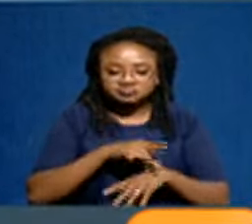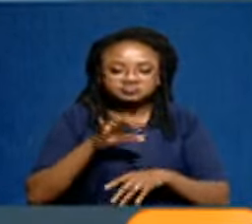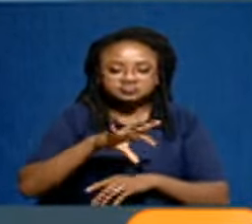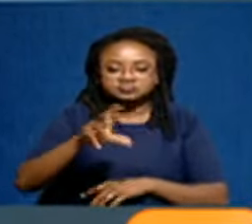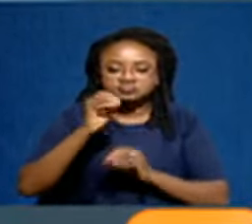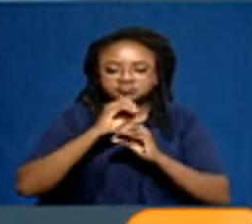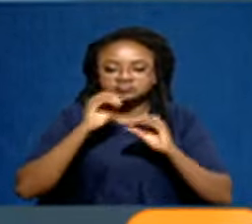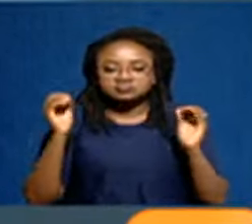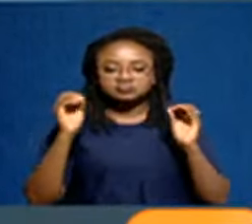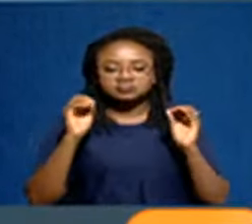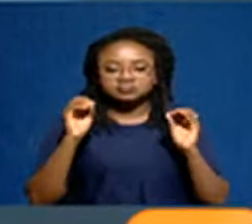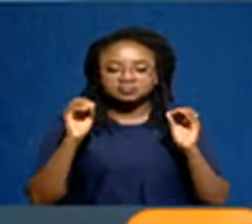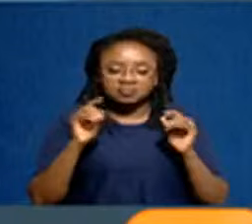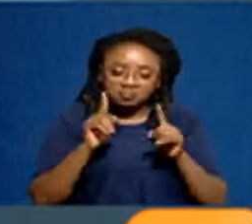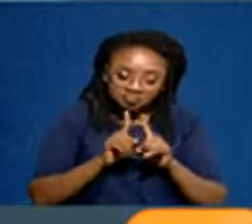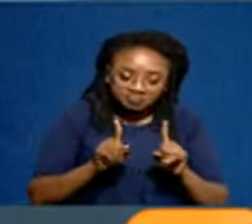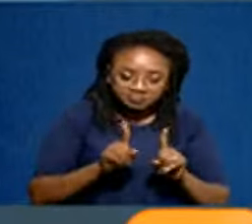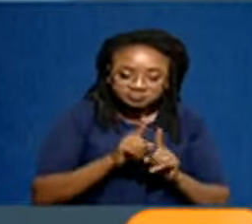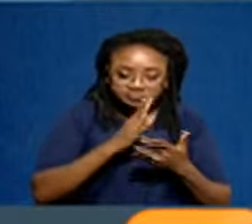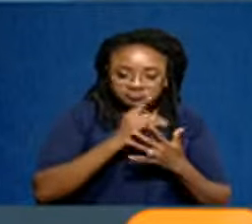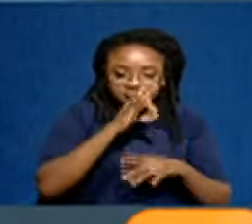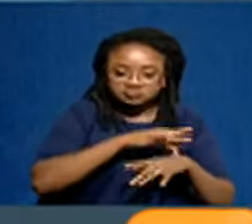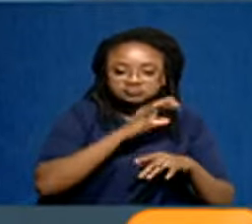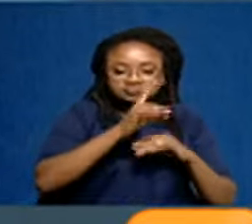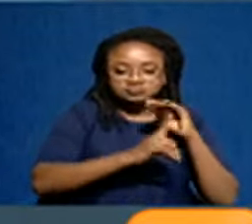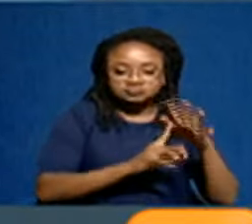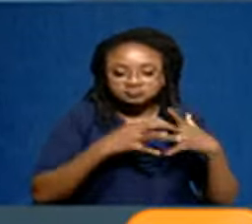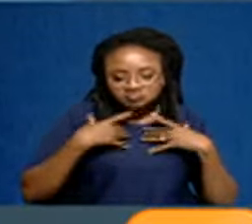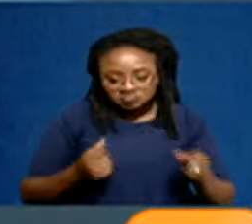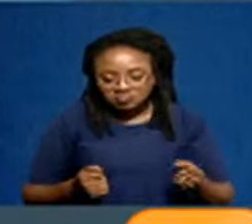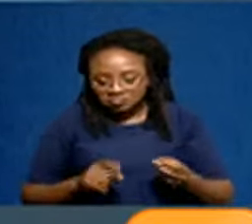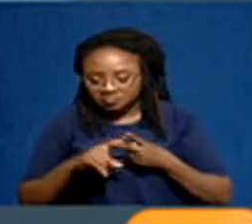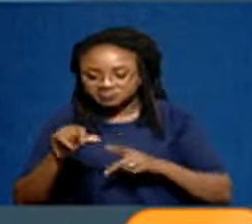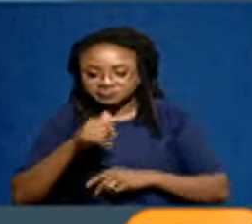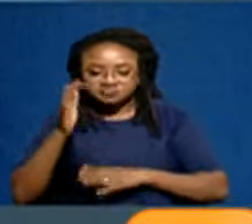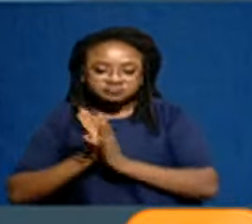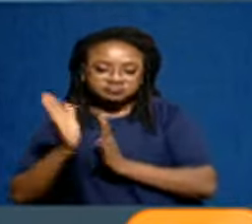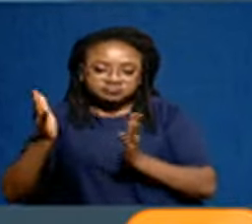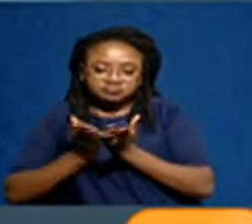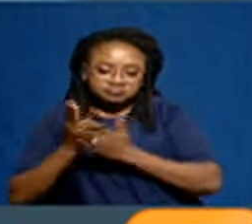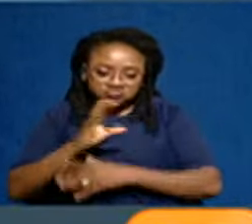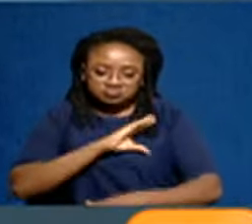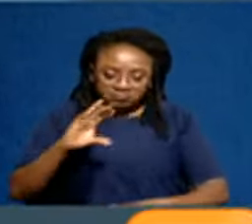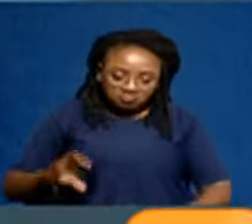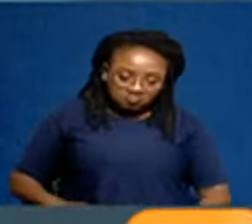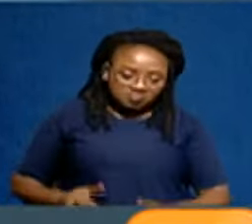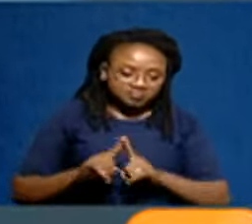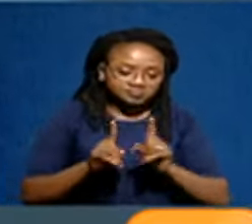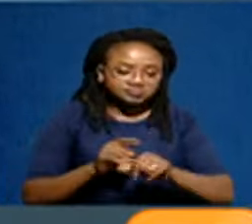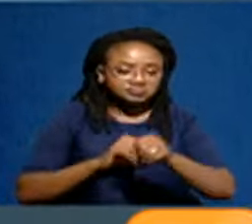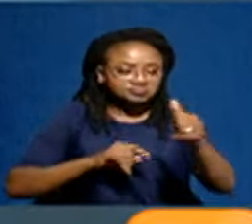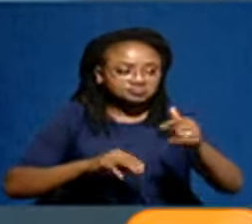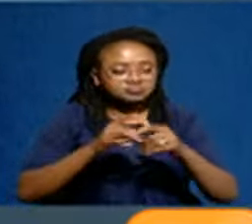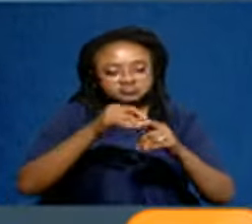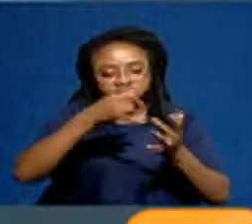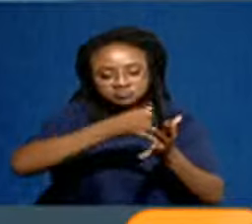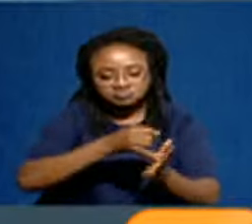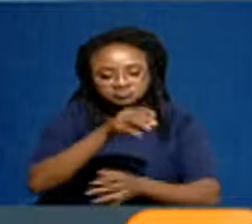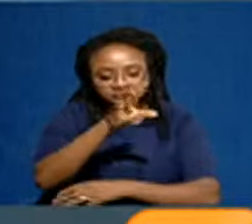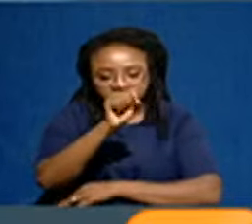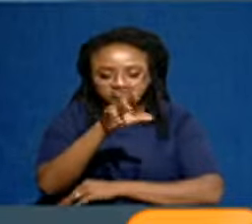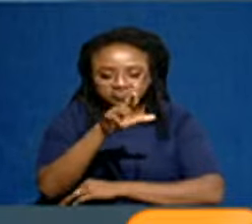counties. Others may have something to do with the Minister of Health. Others may have something to do with Public Service Commission. Others may have something to do with SRC.